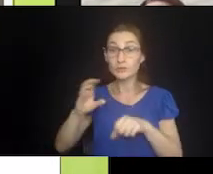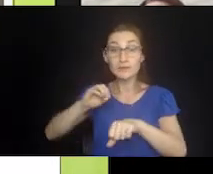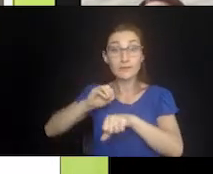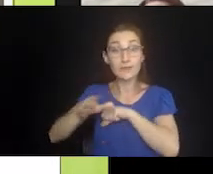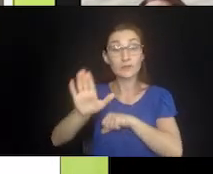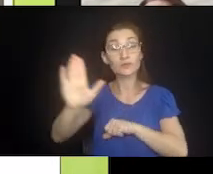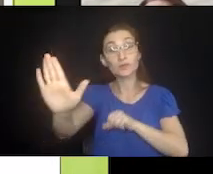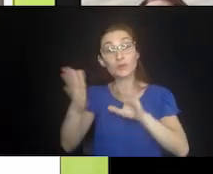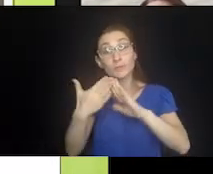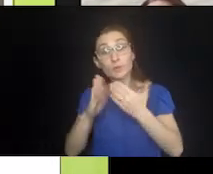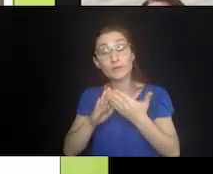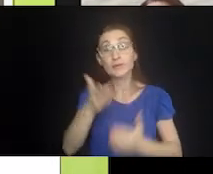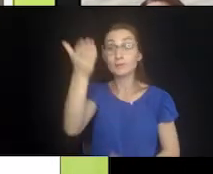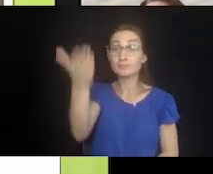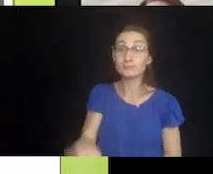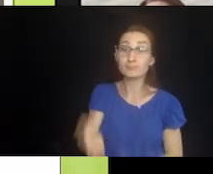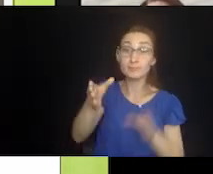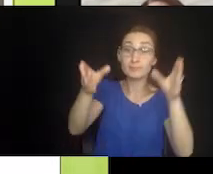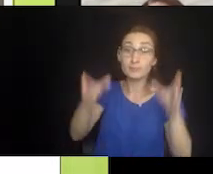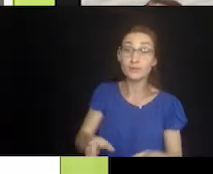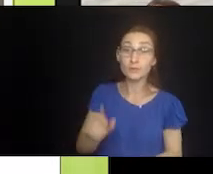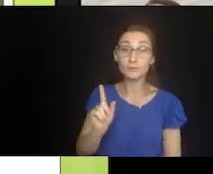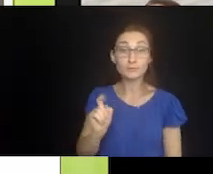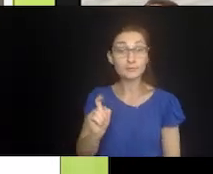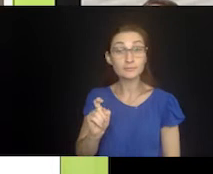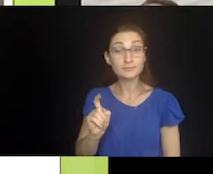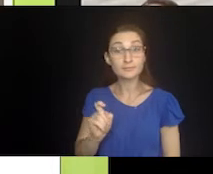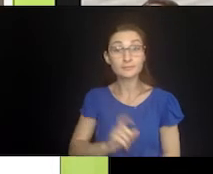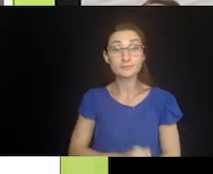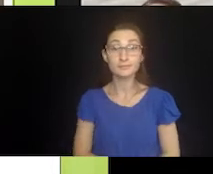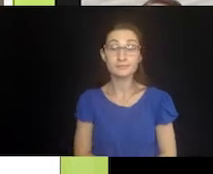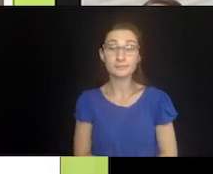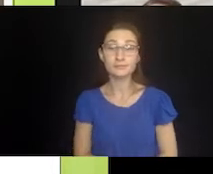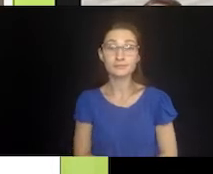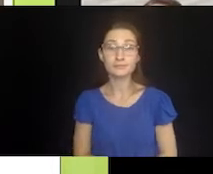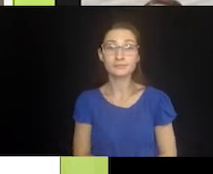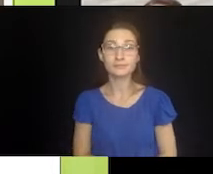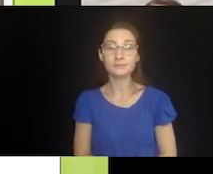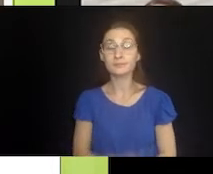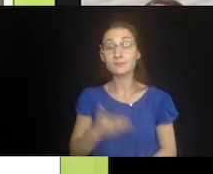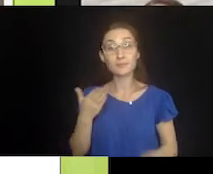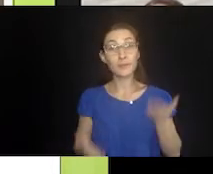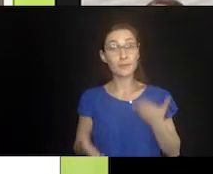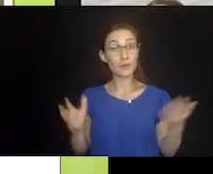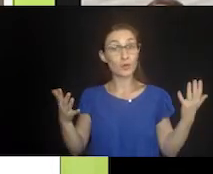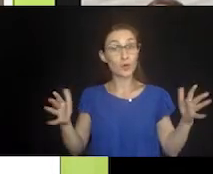any issues that affect them? Maybe things that